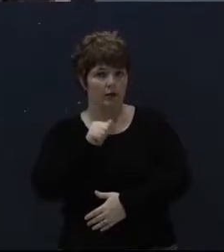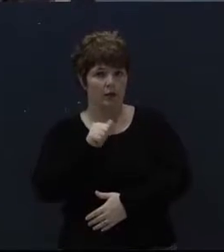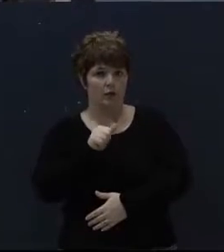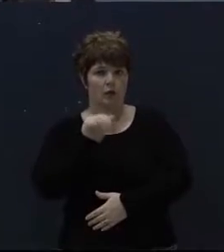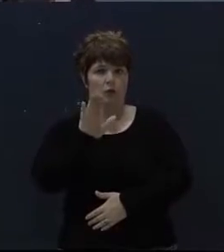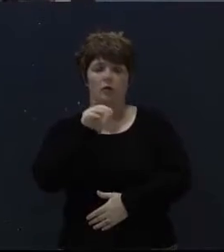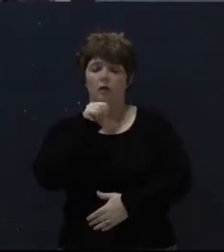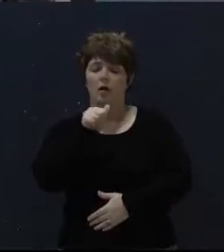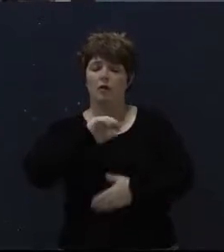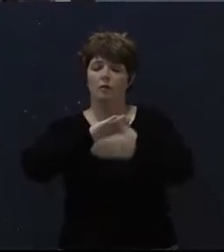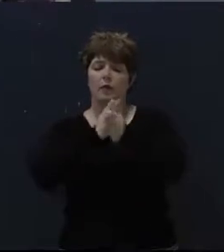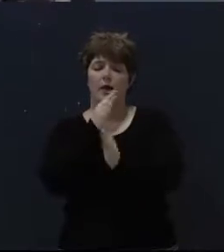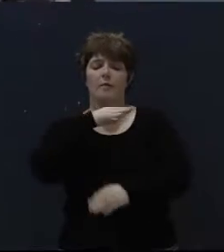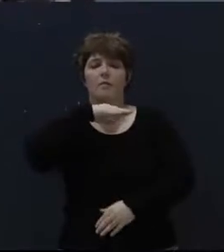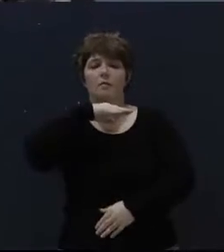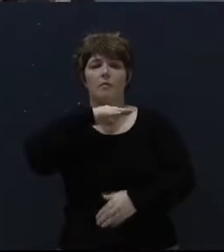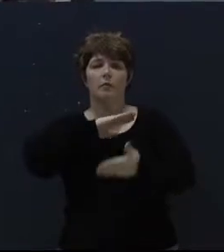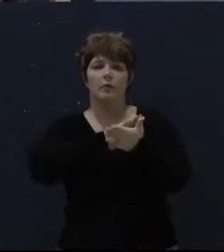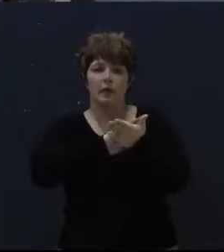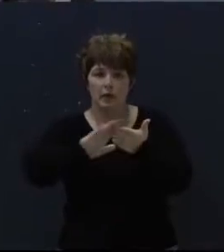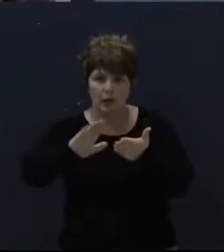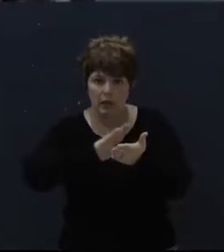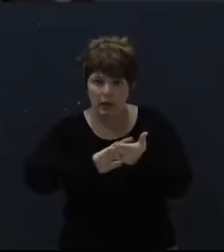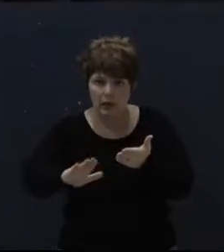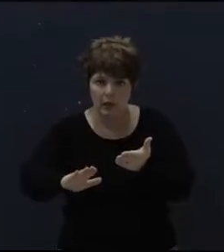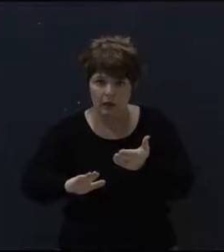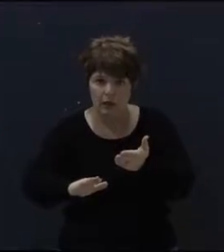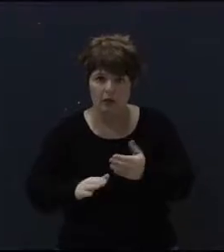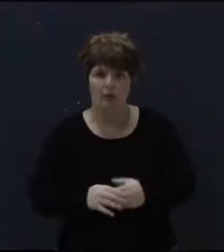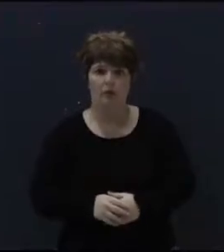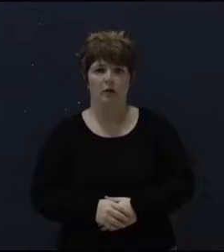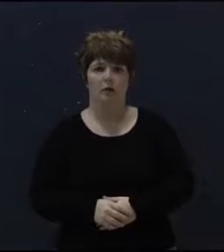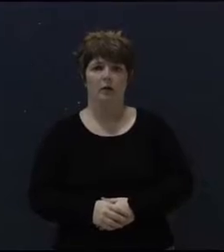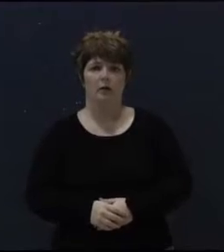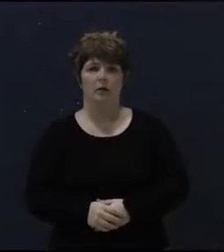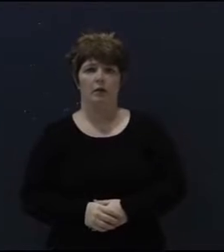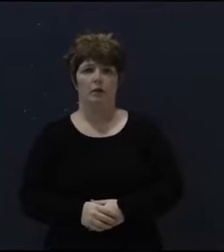clean. You know, you need to make a commitment.